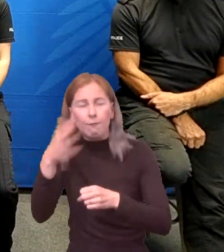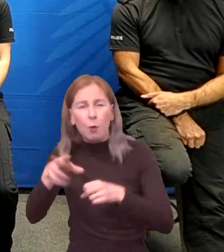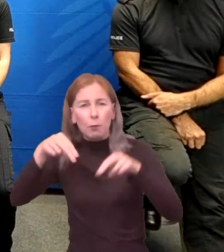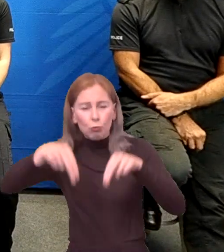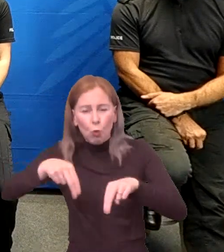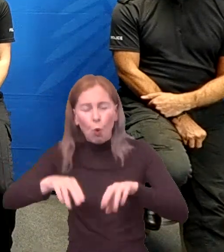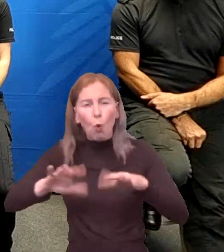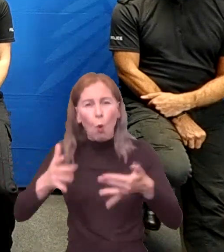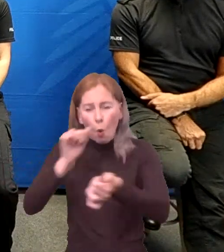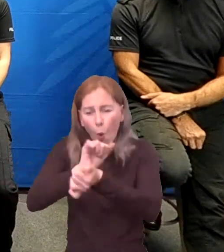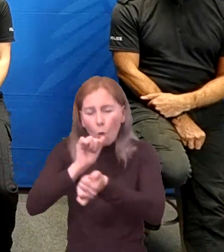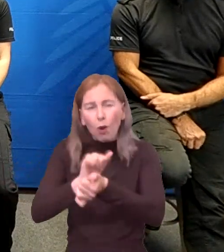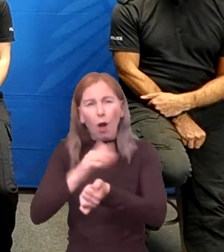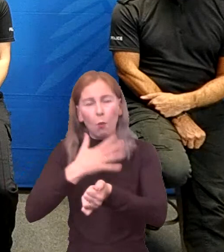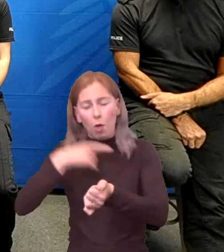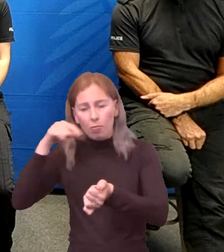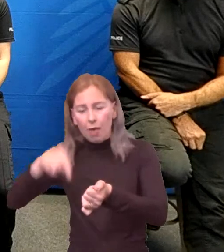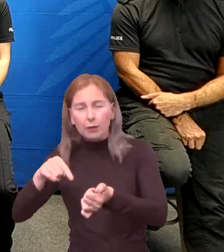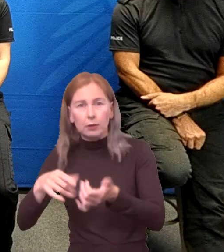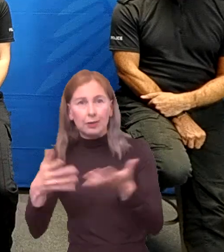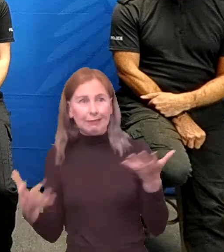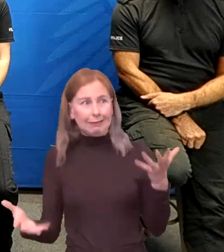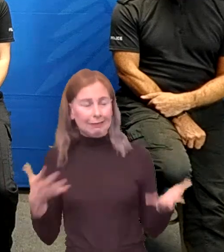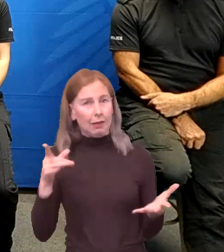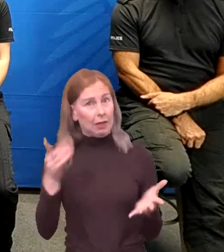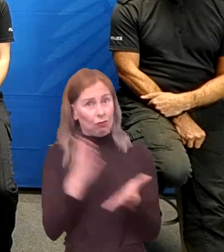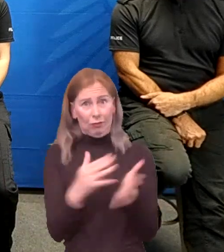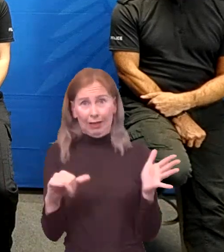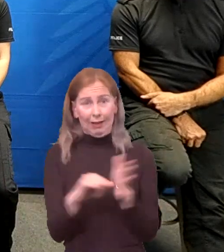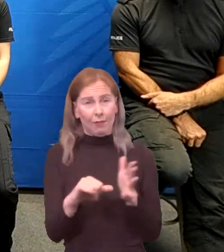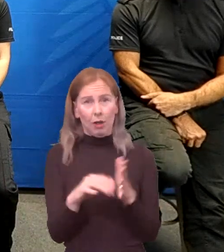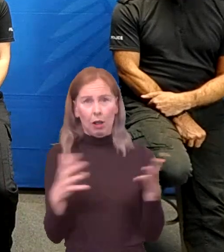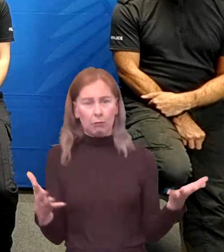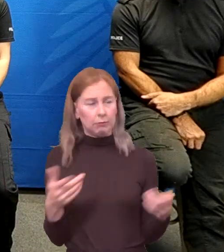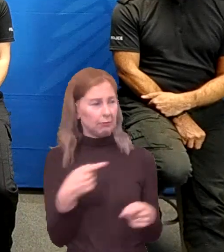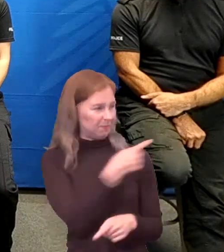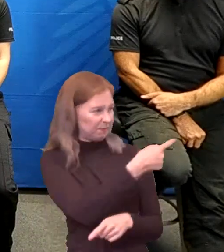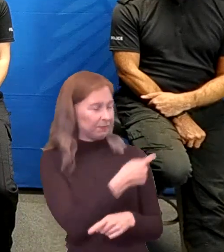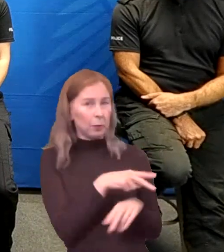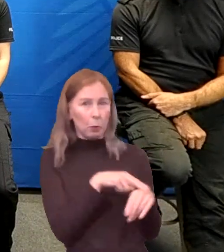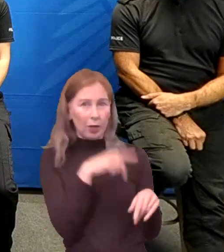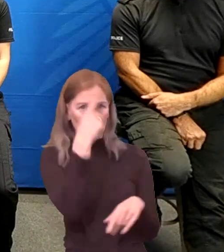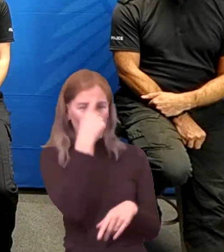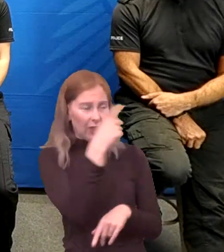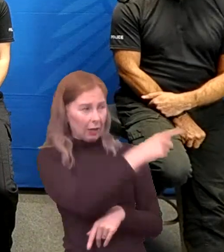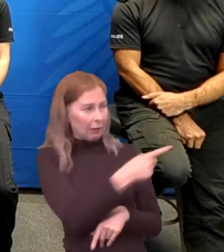owner involved. So in terms of managing the expectations of the public, what would you both advise in terms of